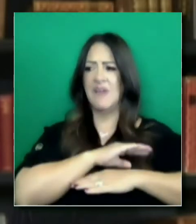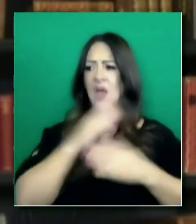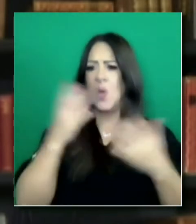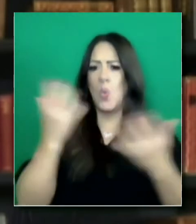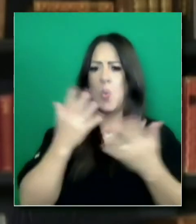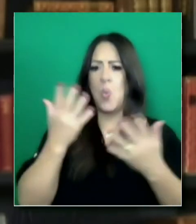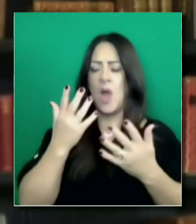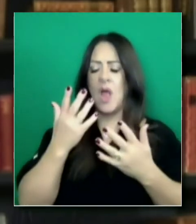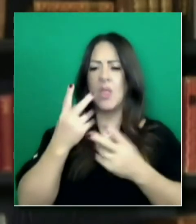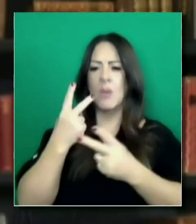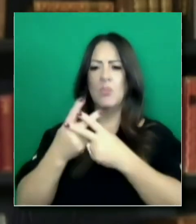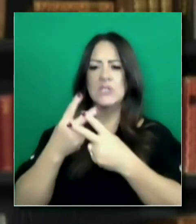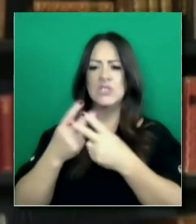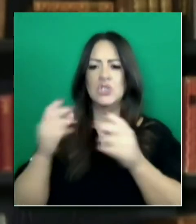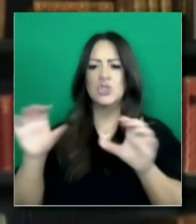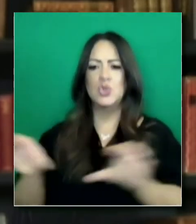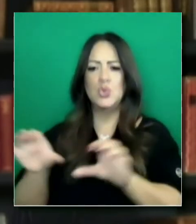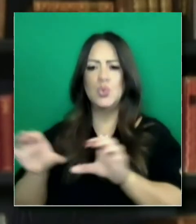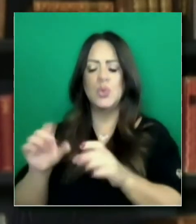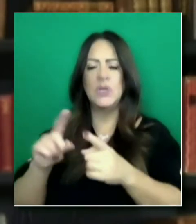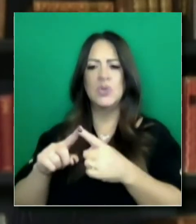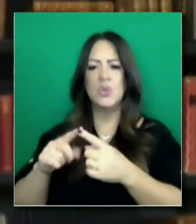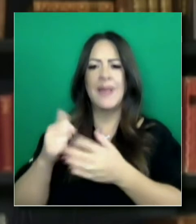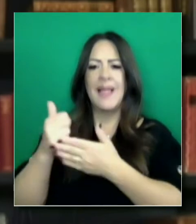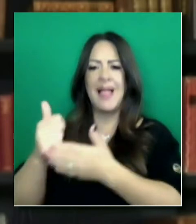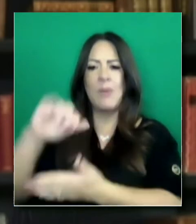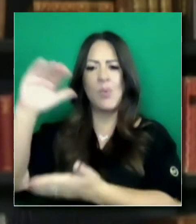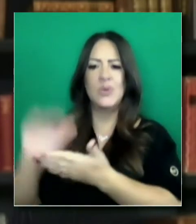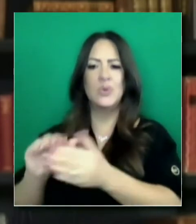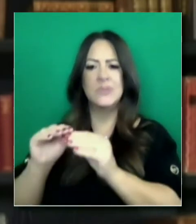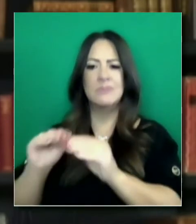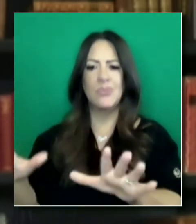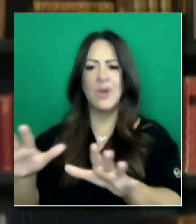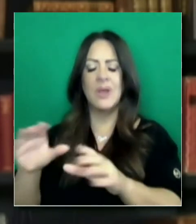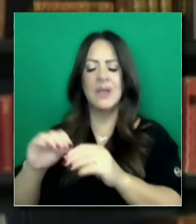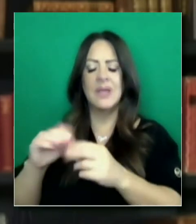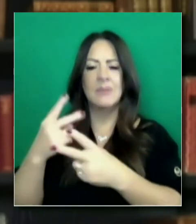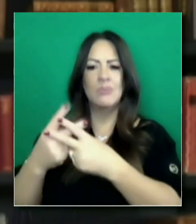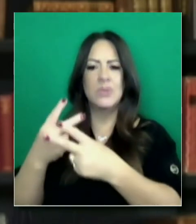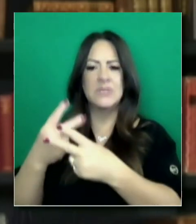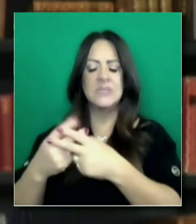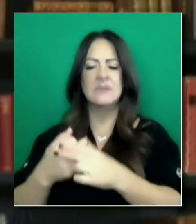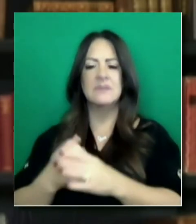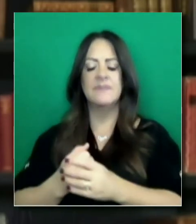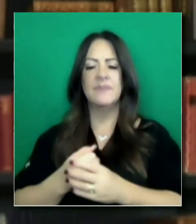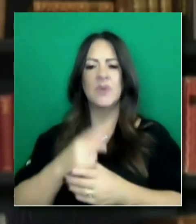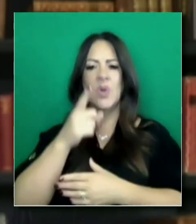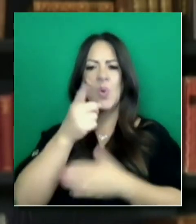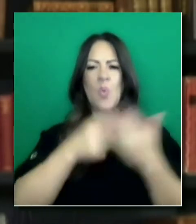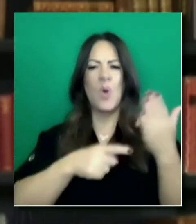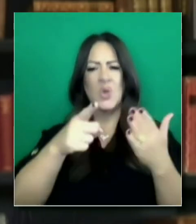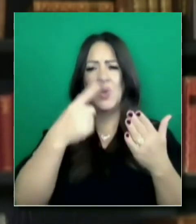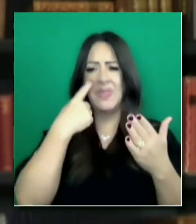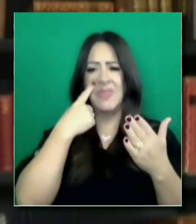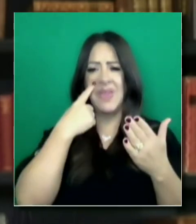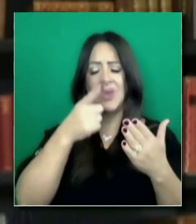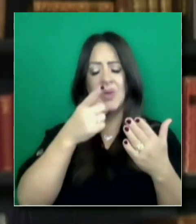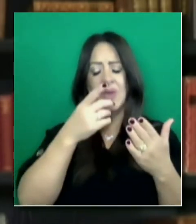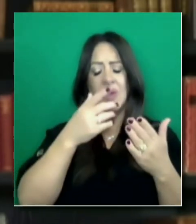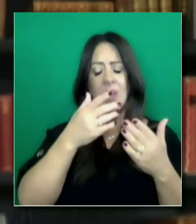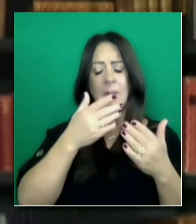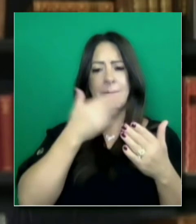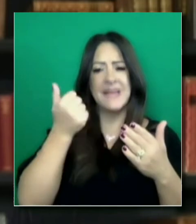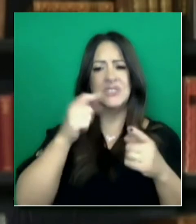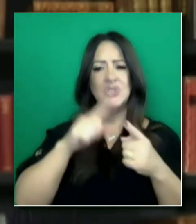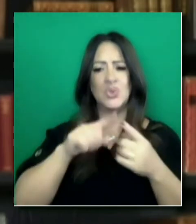outbreaks? And what's your response to the continued calls for prison populations to be reduced through more releases because of these